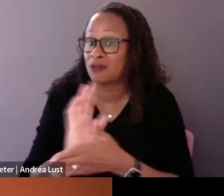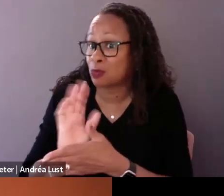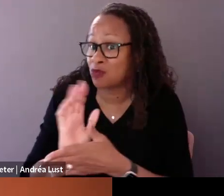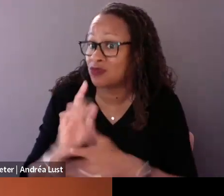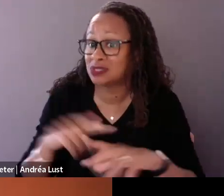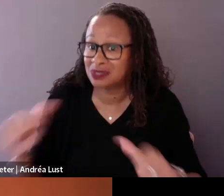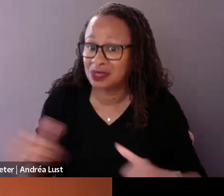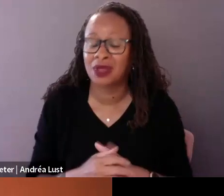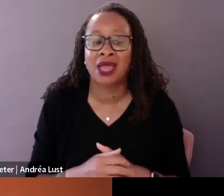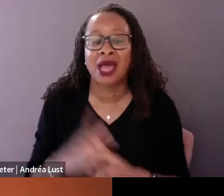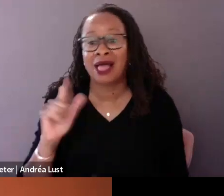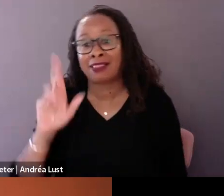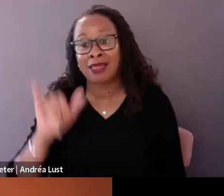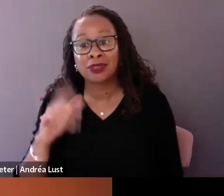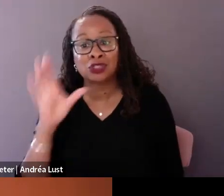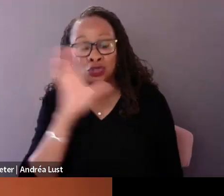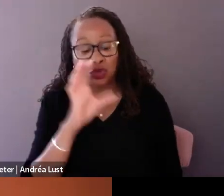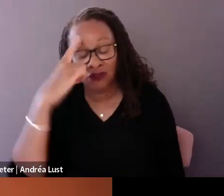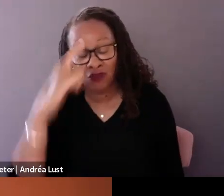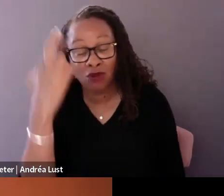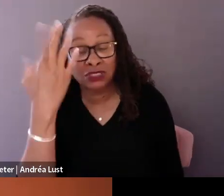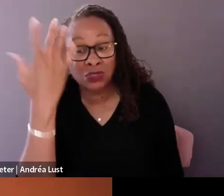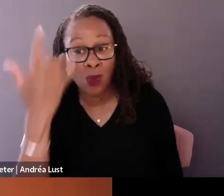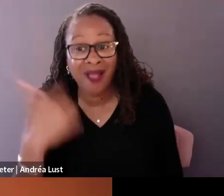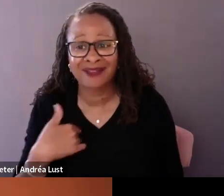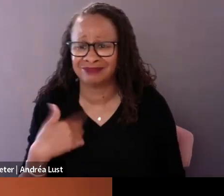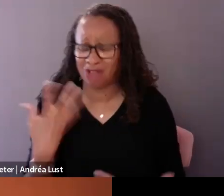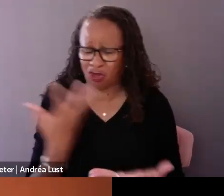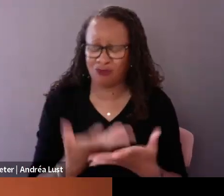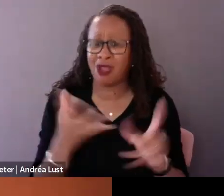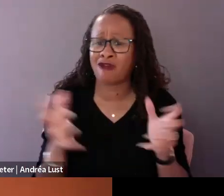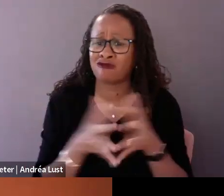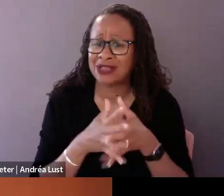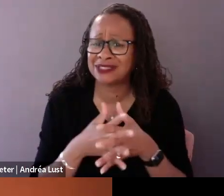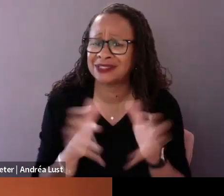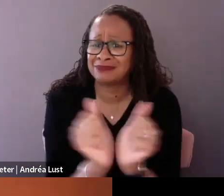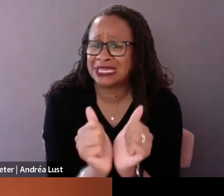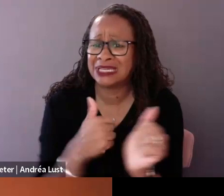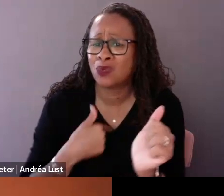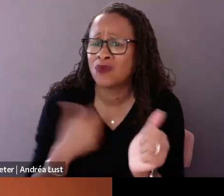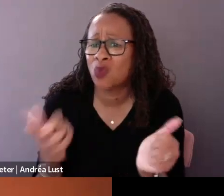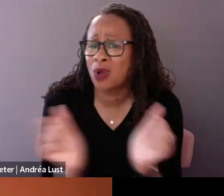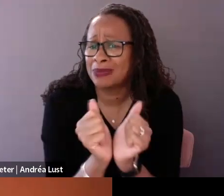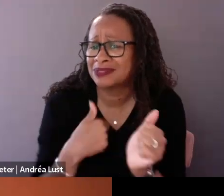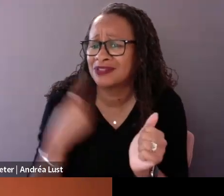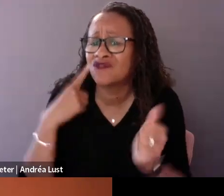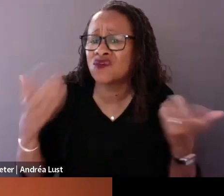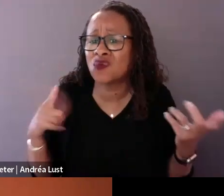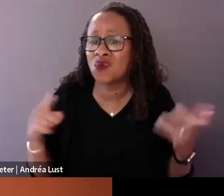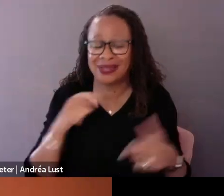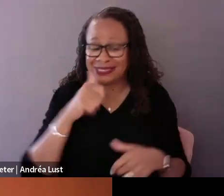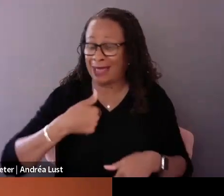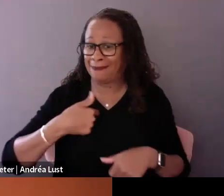looking for a reason why he had been arrested, why anything negative had happened in his life, because it certainly couldn't be him, because as